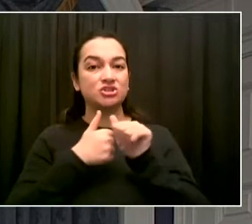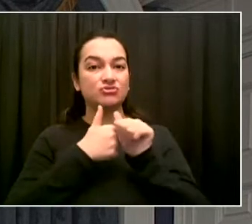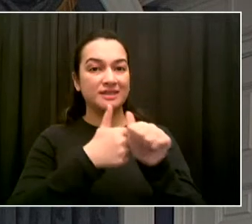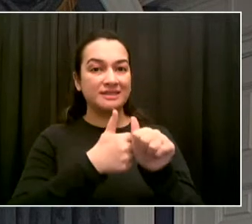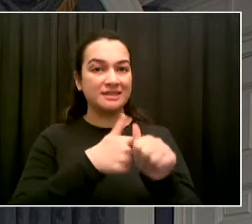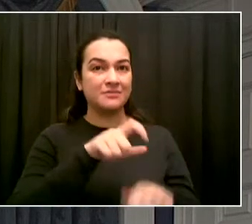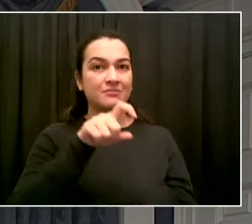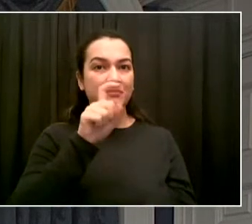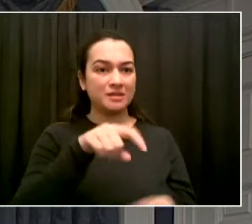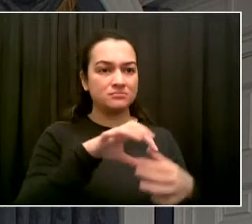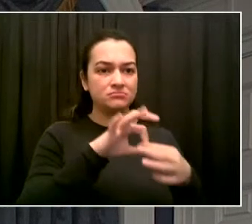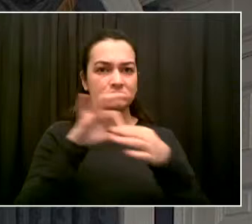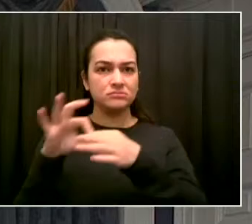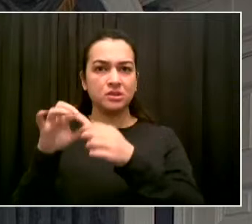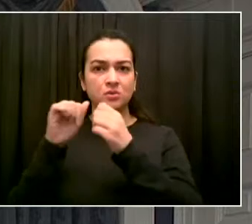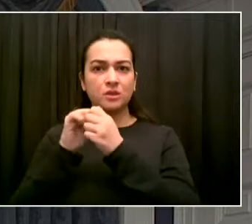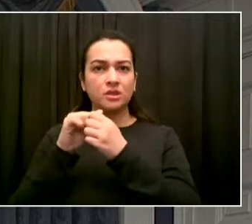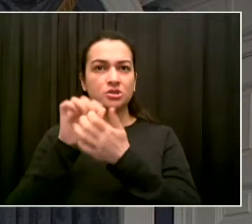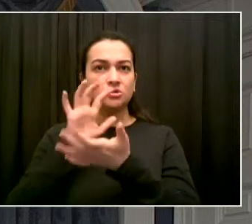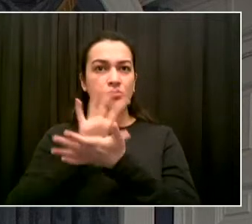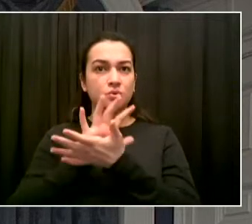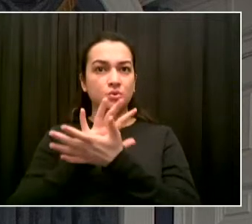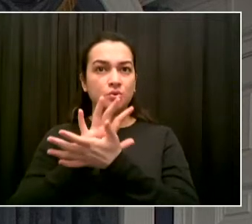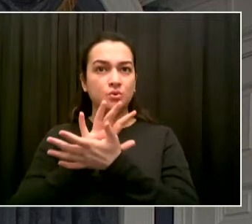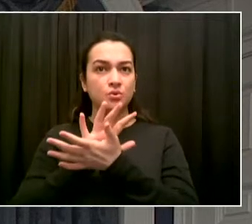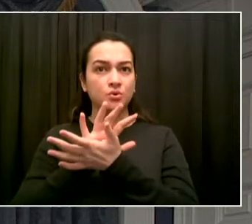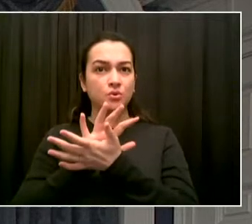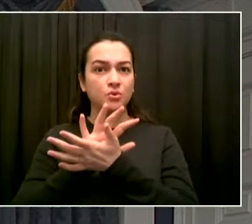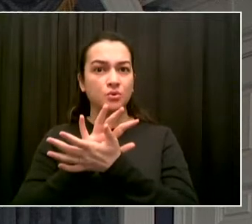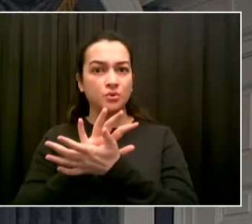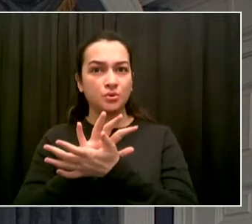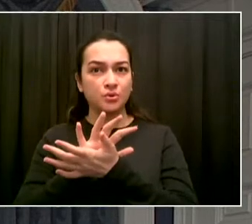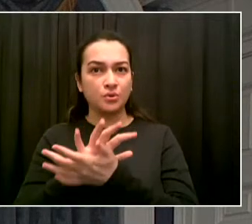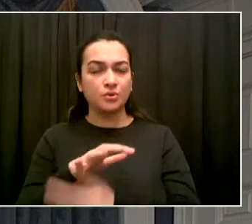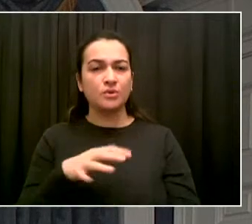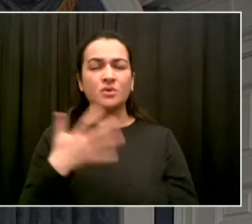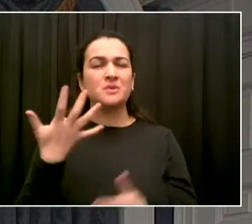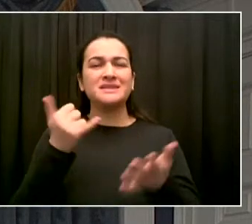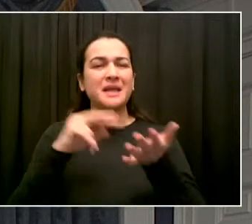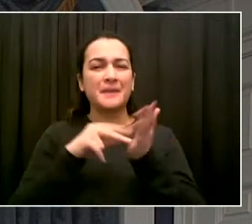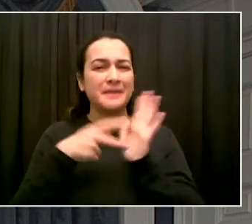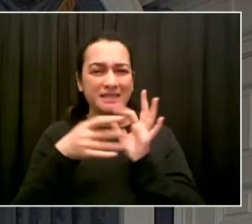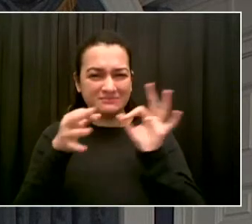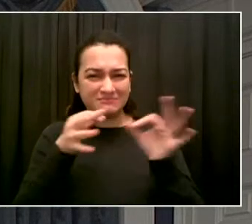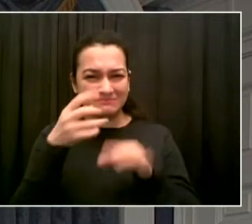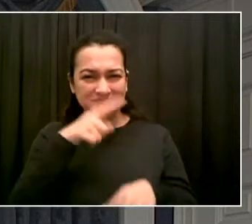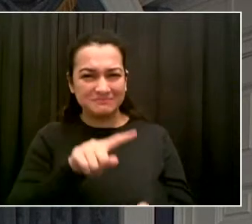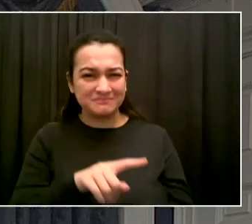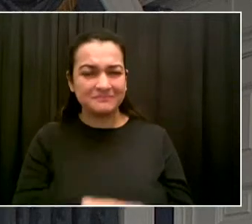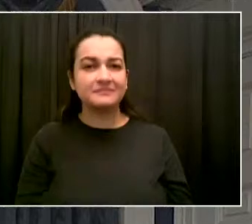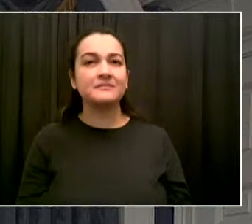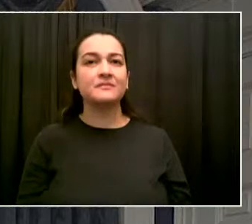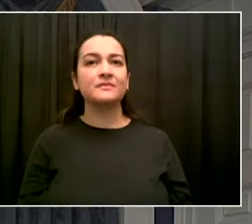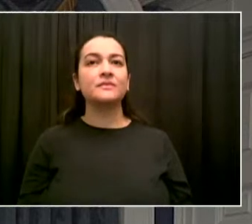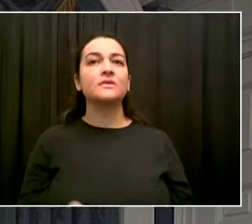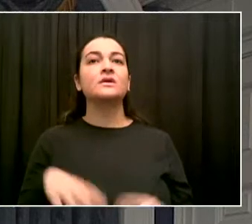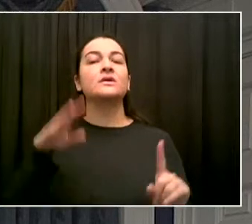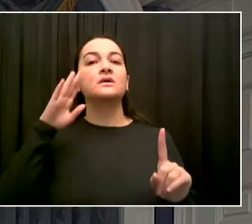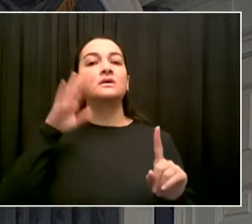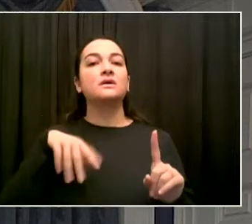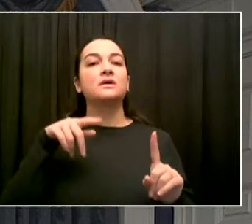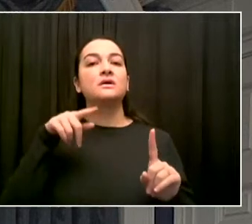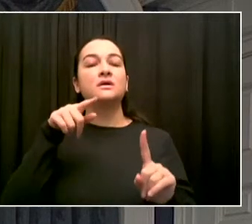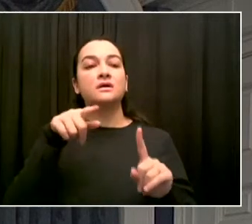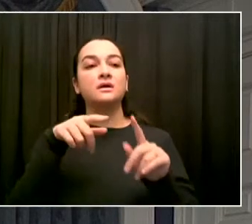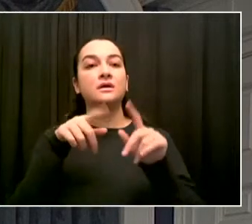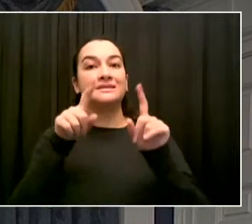Can you explain that? Because contact tracing is an inexact science, right? So can you explain